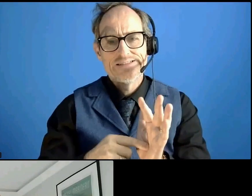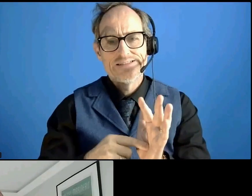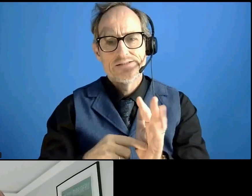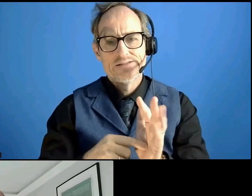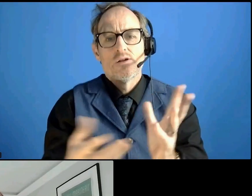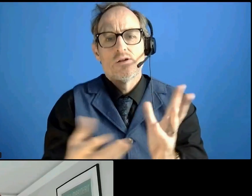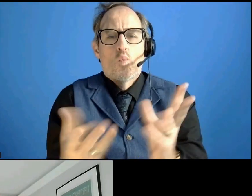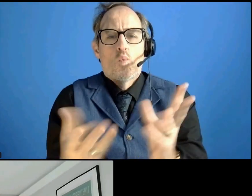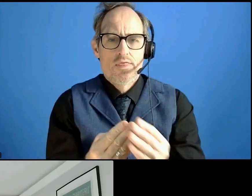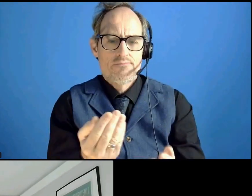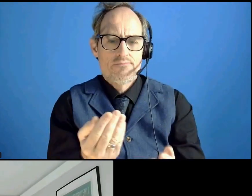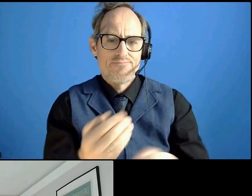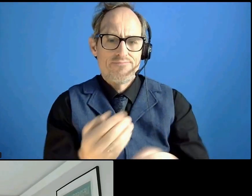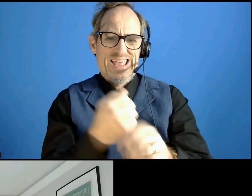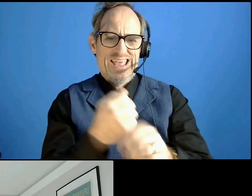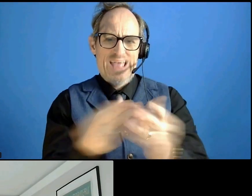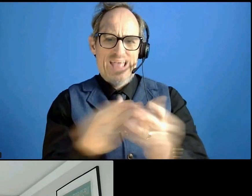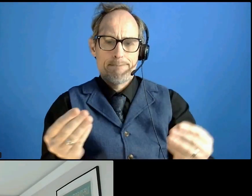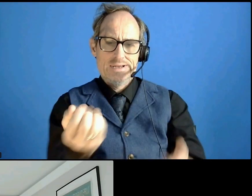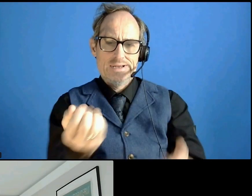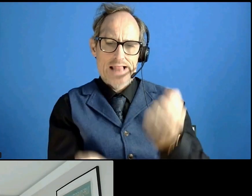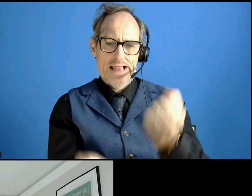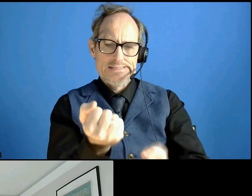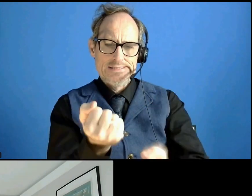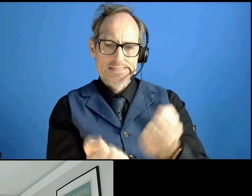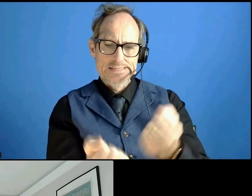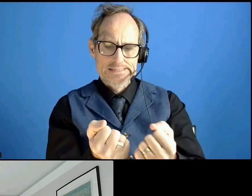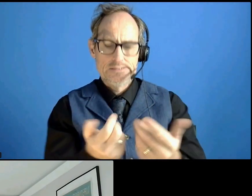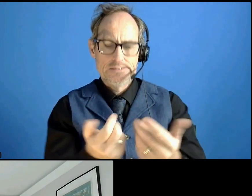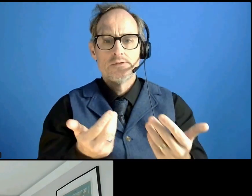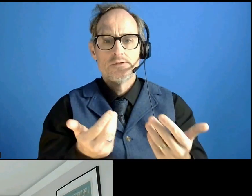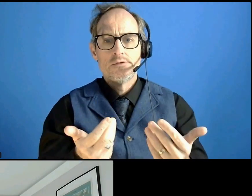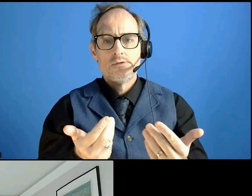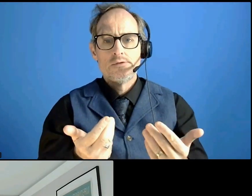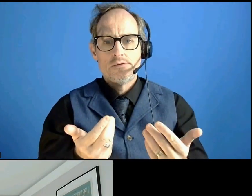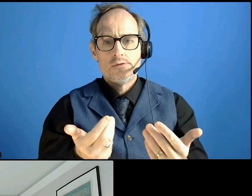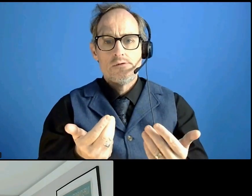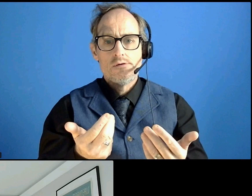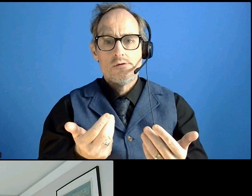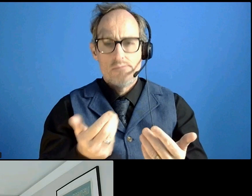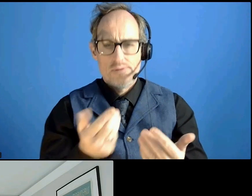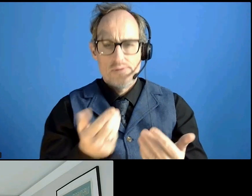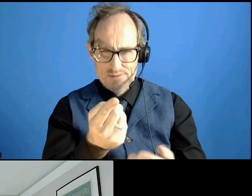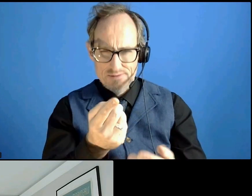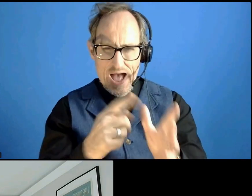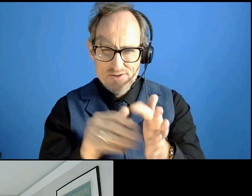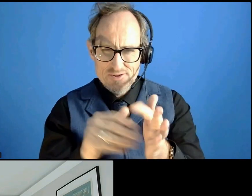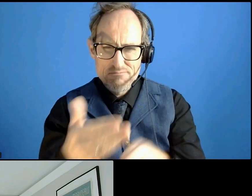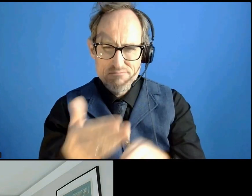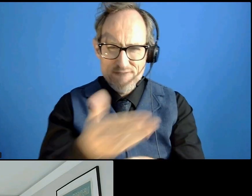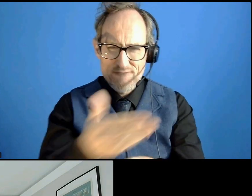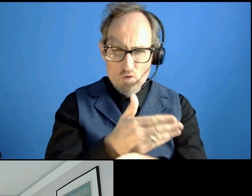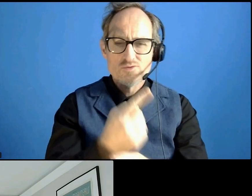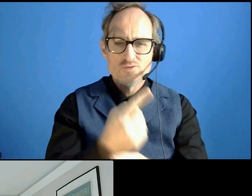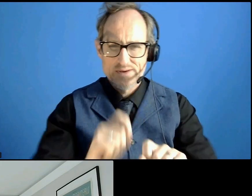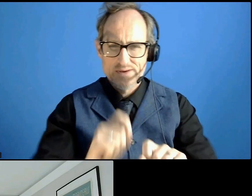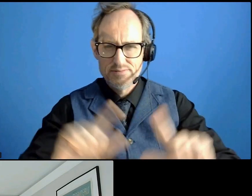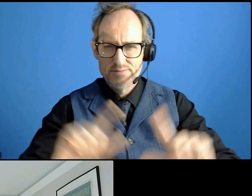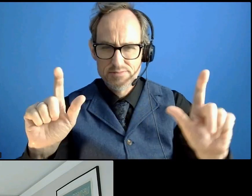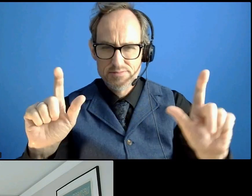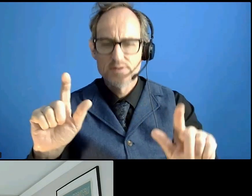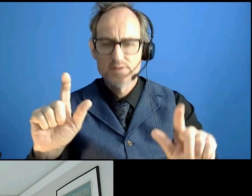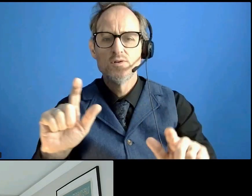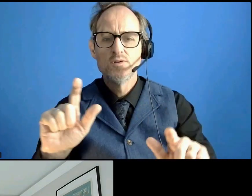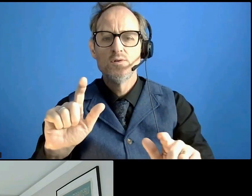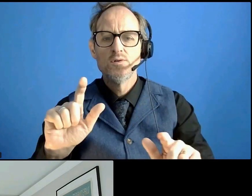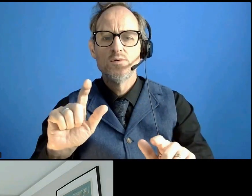having a report on all the 5 areas that Adam showed on the slides earlier on